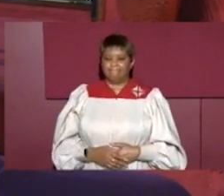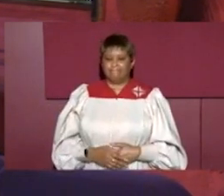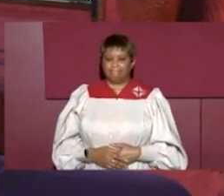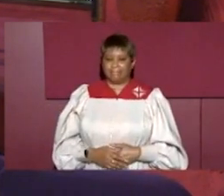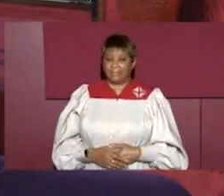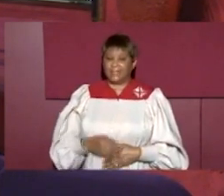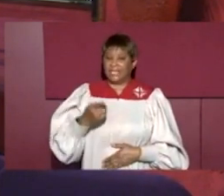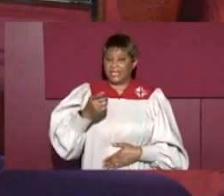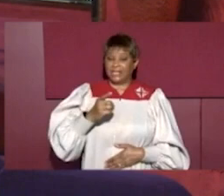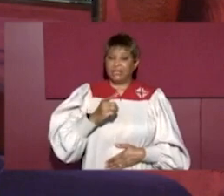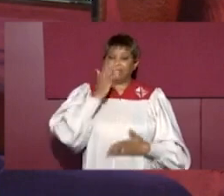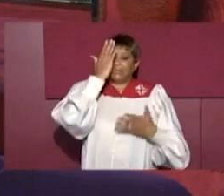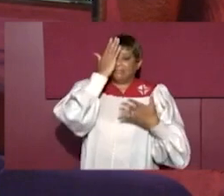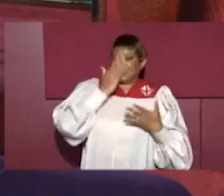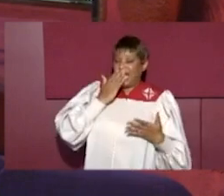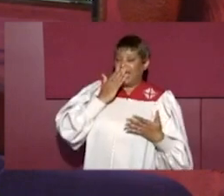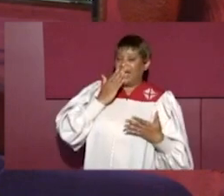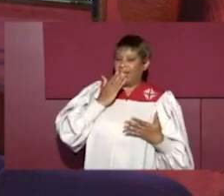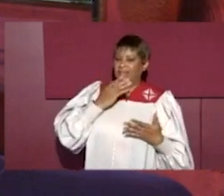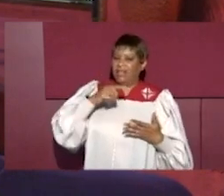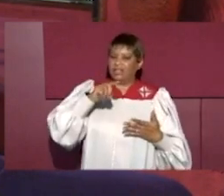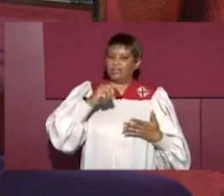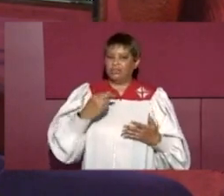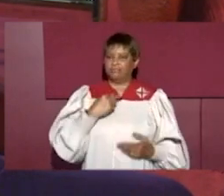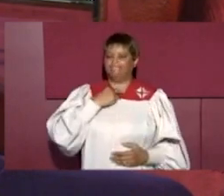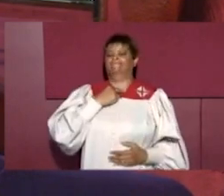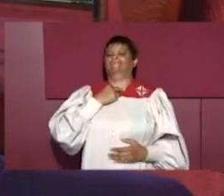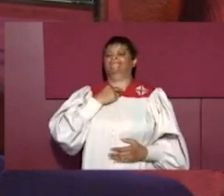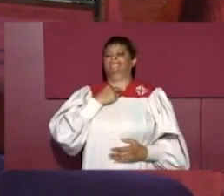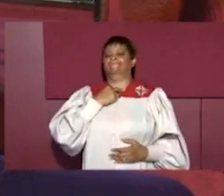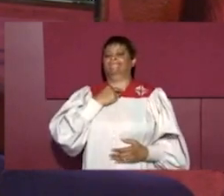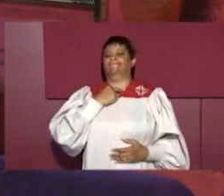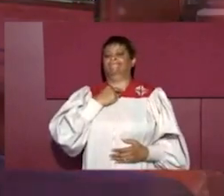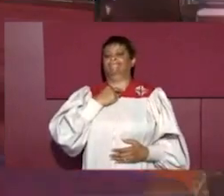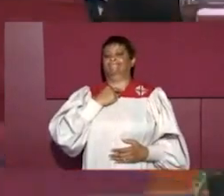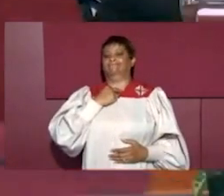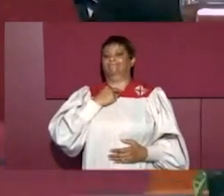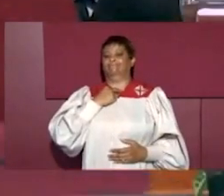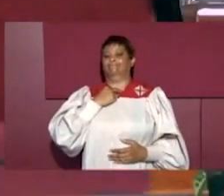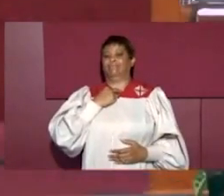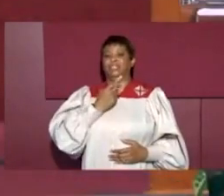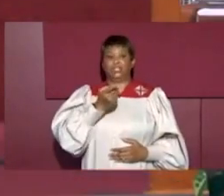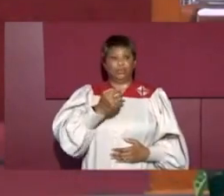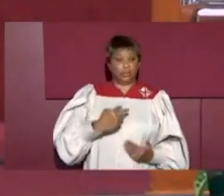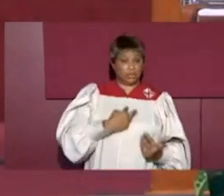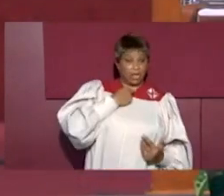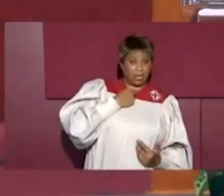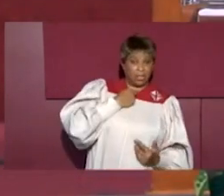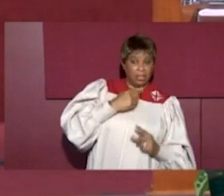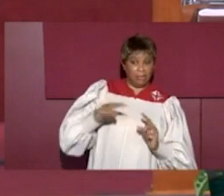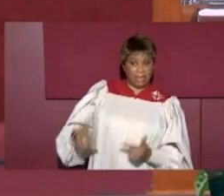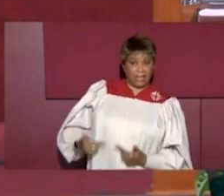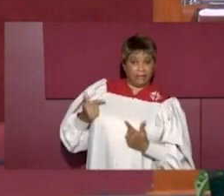And it made you sad, and you got stuck. And life moves on. Come on, y'all.